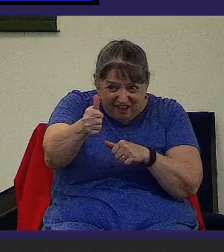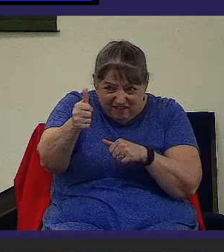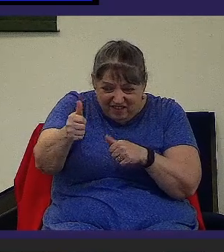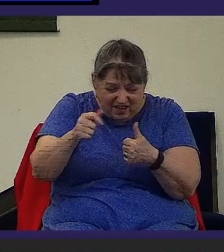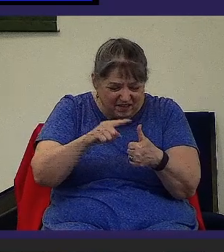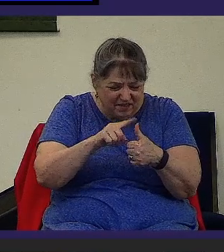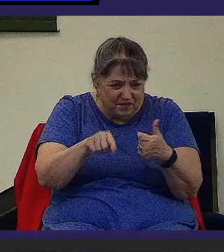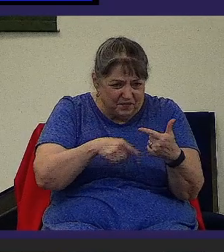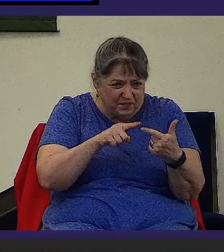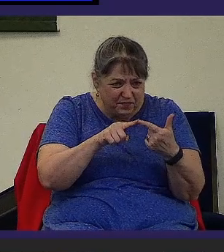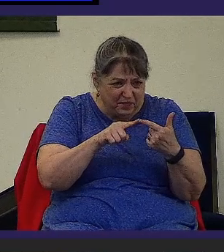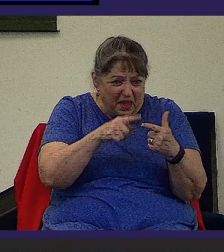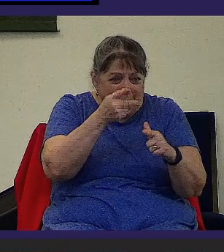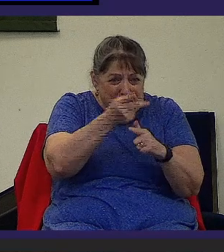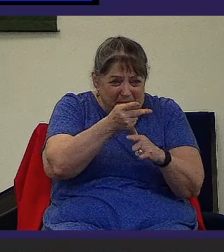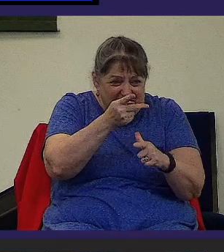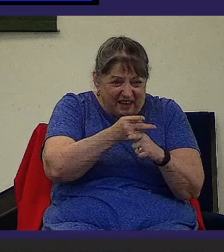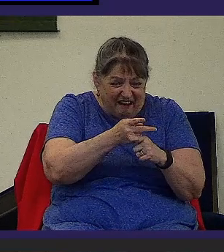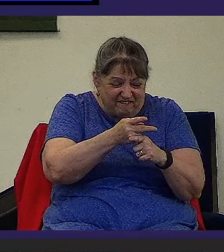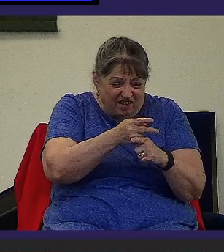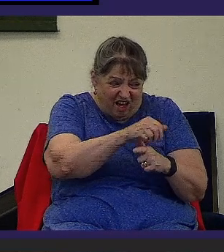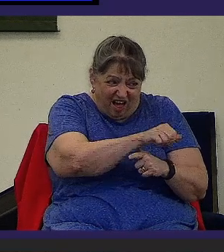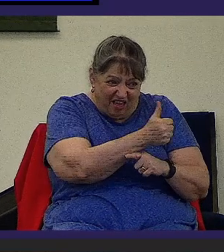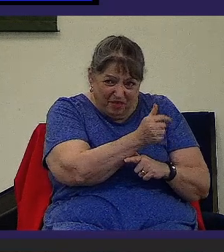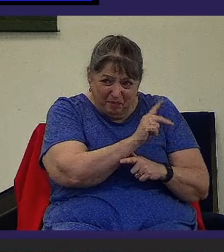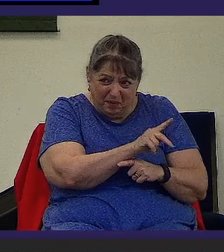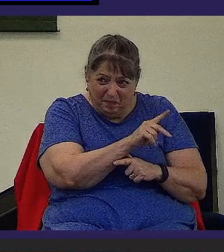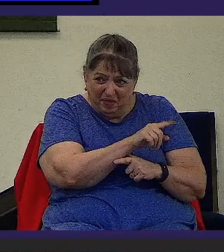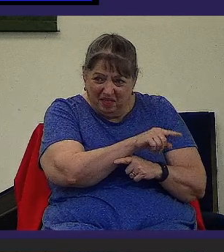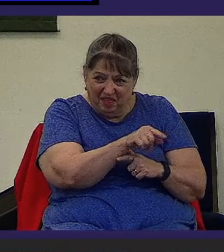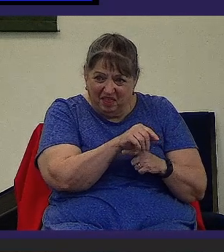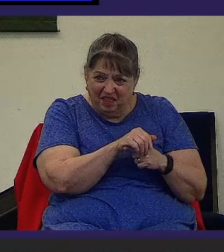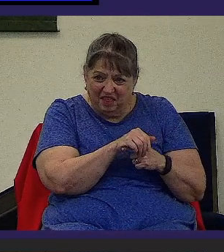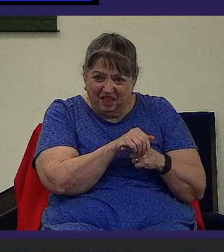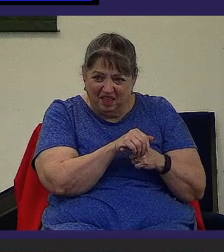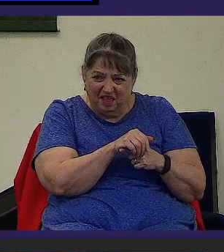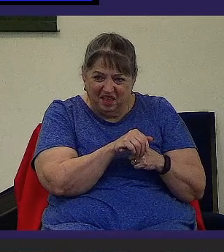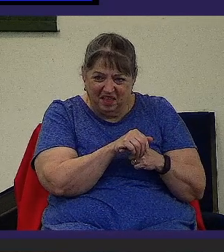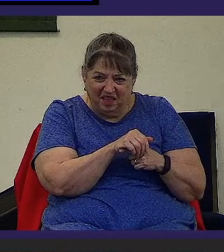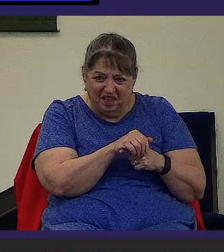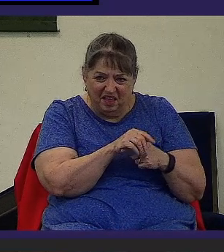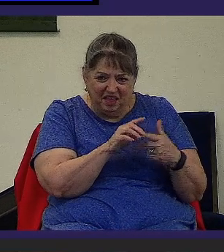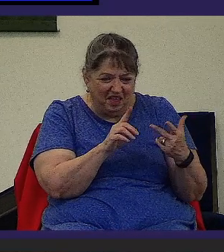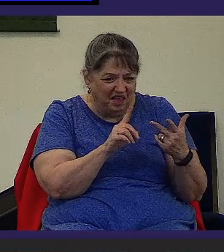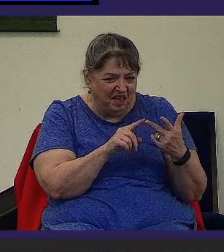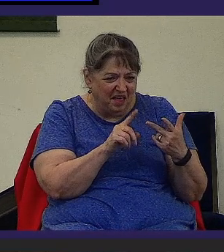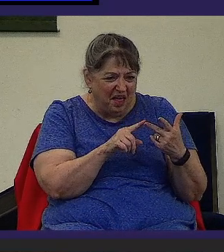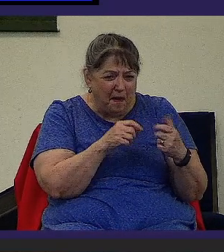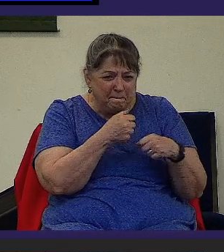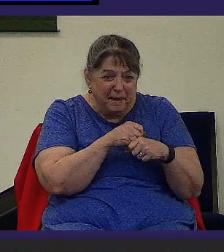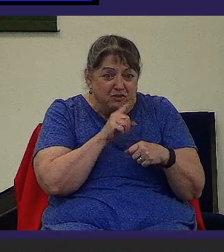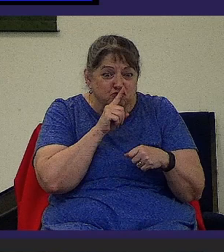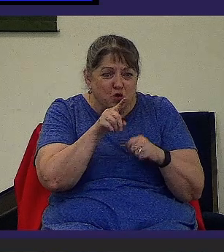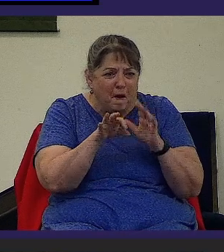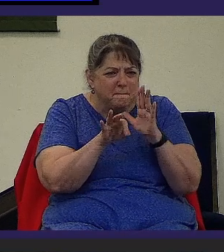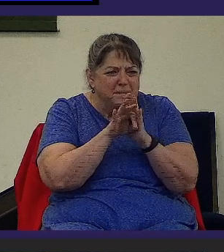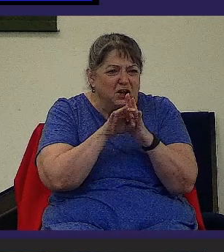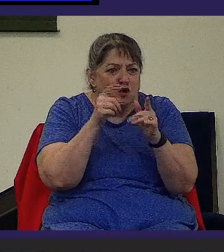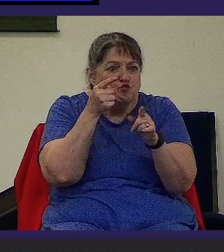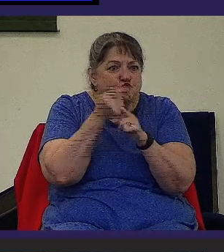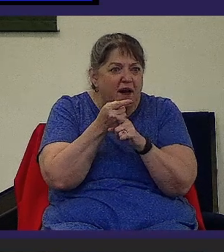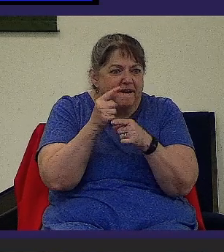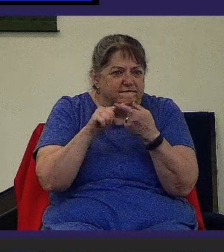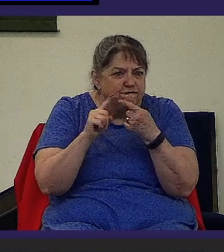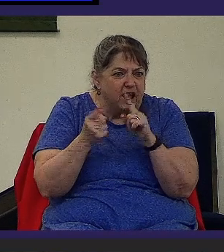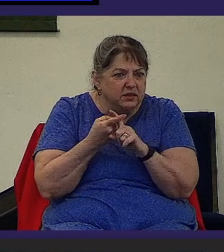out for others the people make sure you're following the right crowd if they don't have the